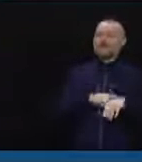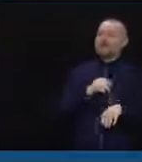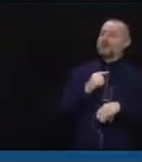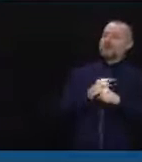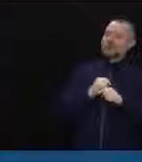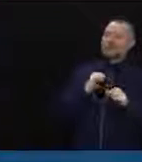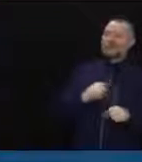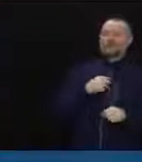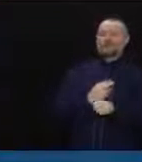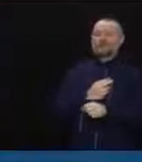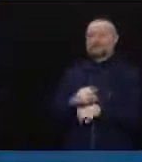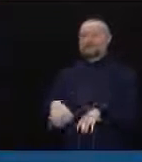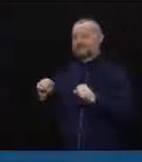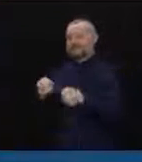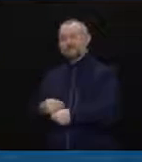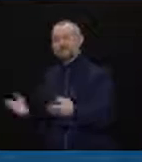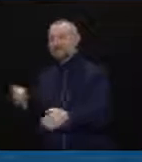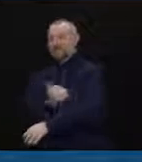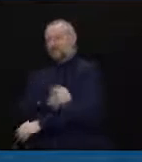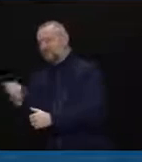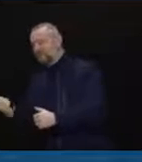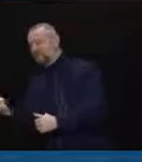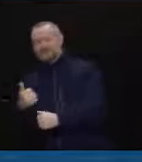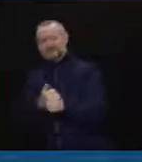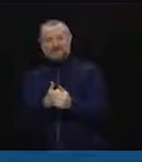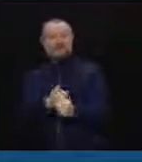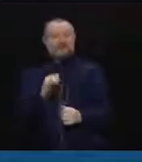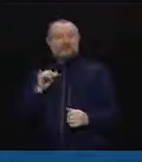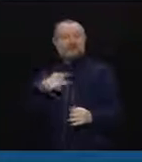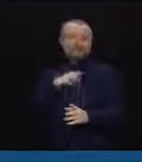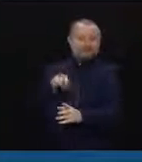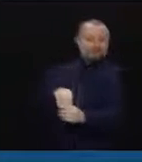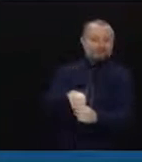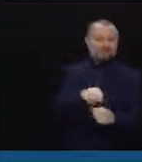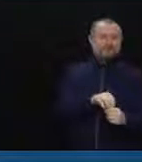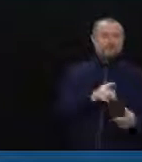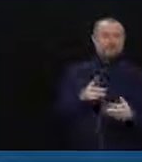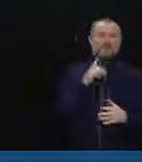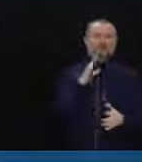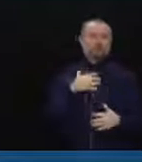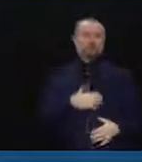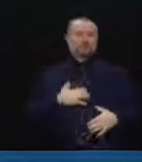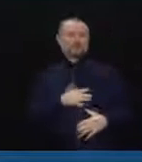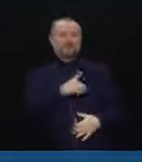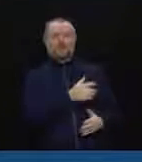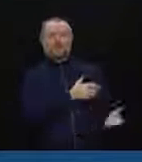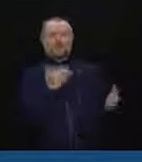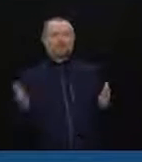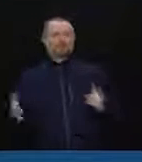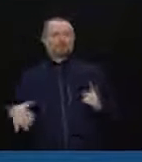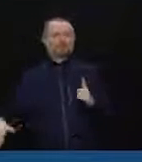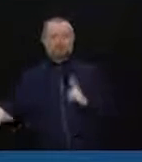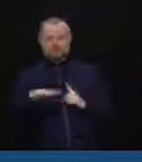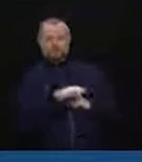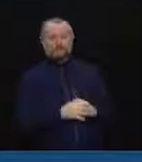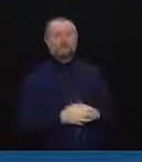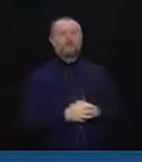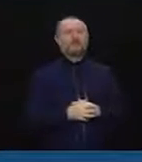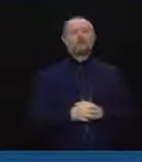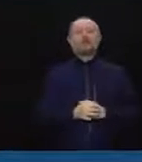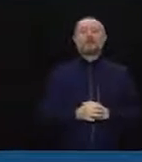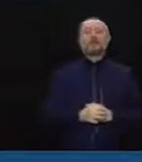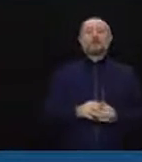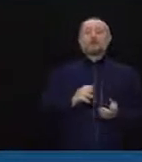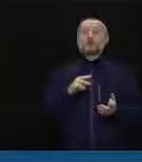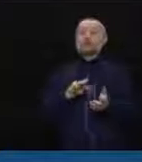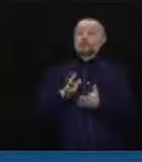and being more engaged even, although their presence has been so appreciated. So I mentioned what we have to do in the budget. We have to strengthen this